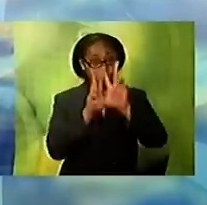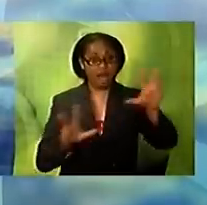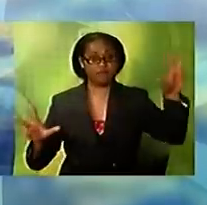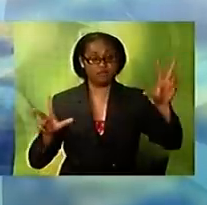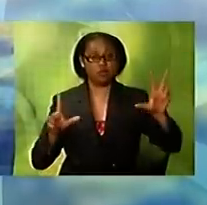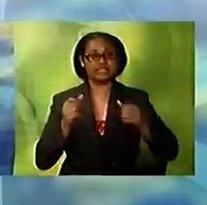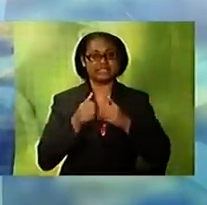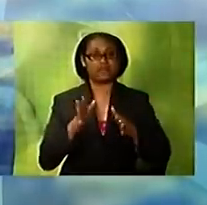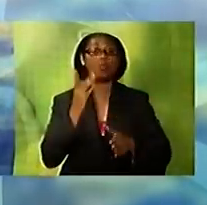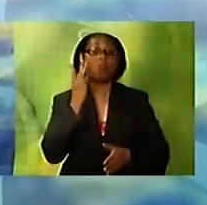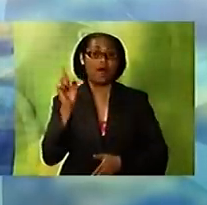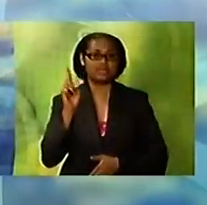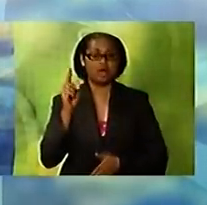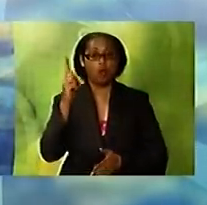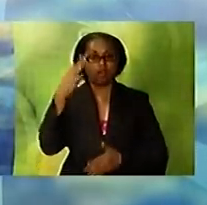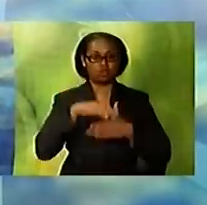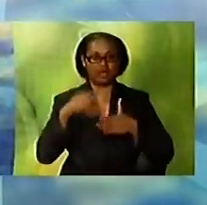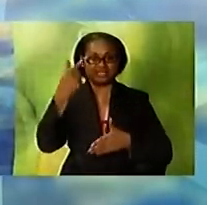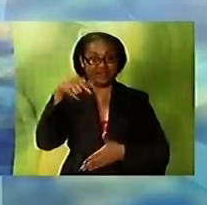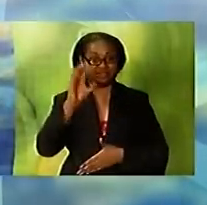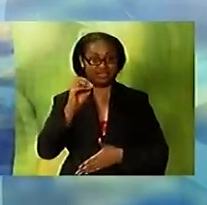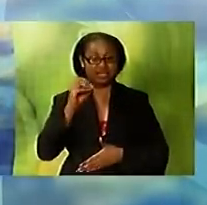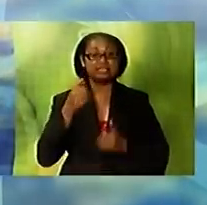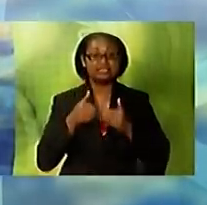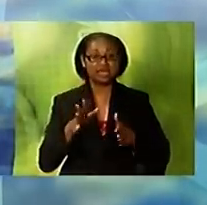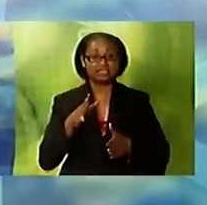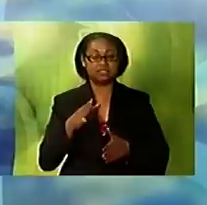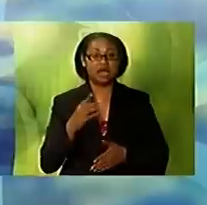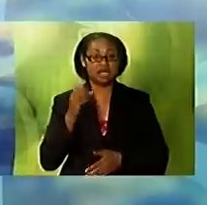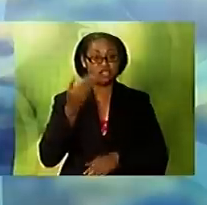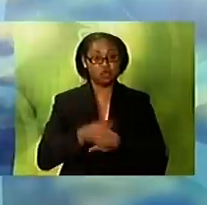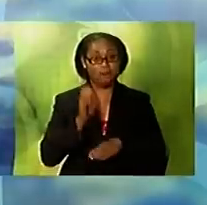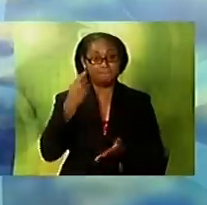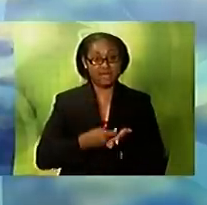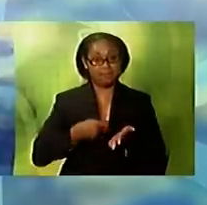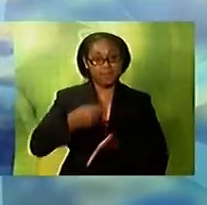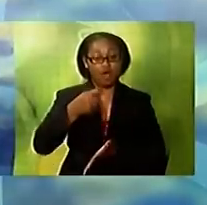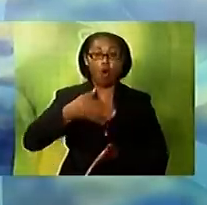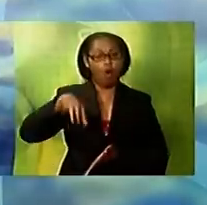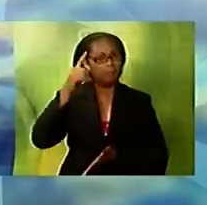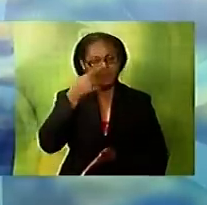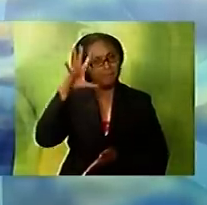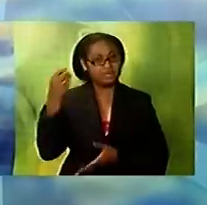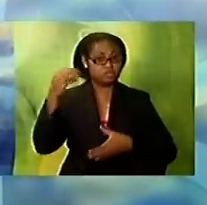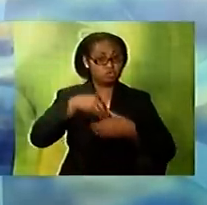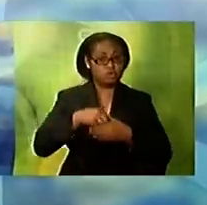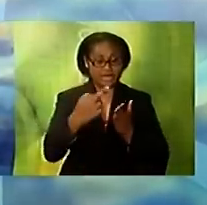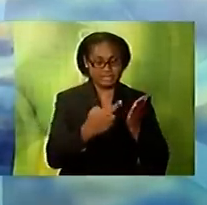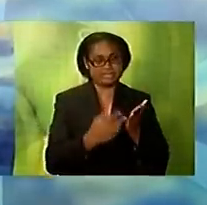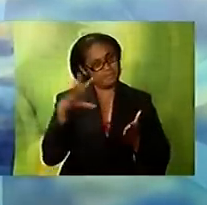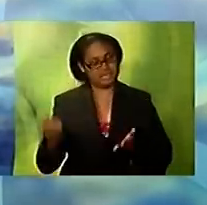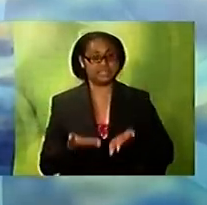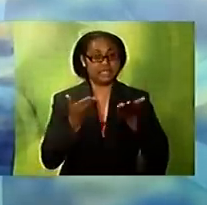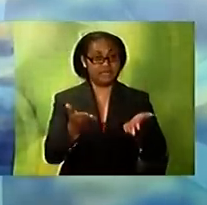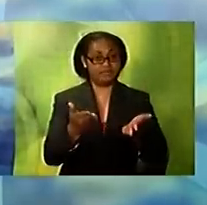will begin their meters at $1.70. With effect of the new taxi fares, taxi operators are to ensure that customers are issued with a receipt for